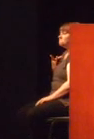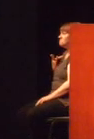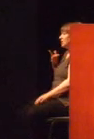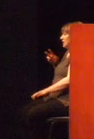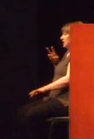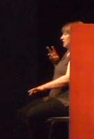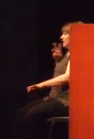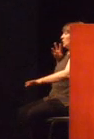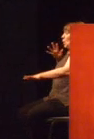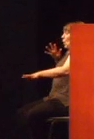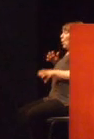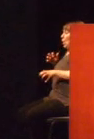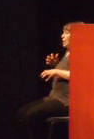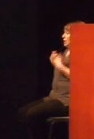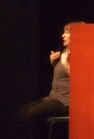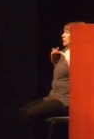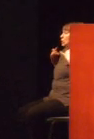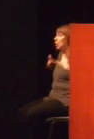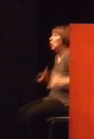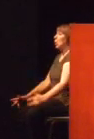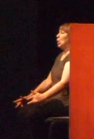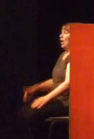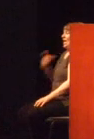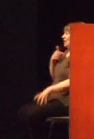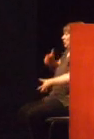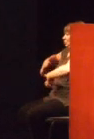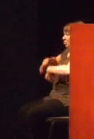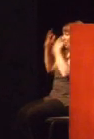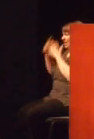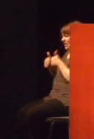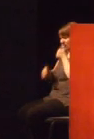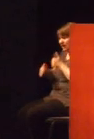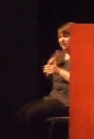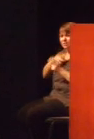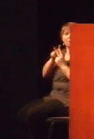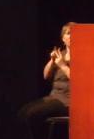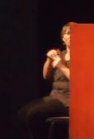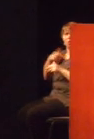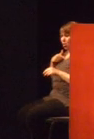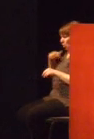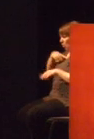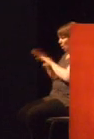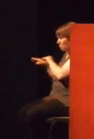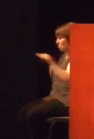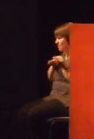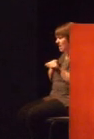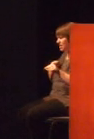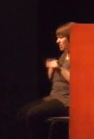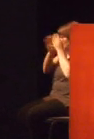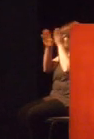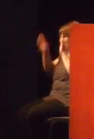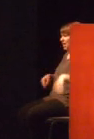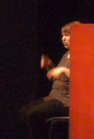ice. I literally felt it. And I went into panic mode and I texted my partner, we are moving, we are getting out of here, we put the house on the market,